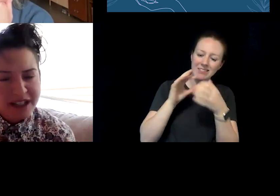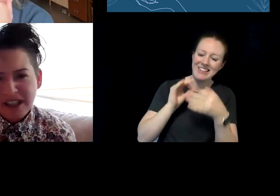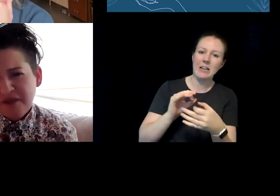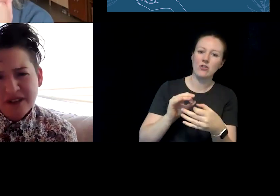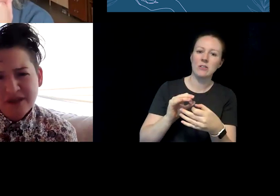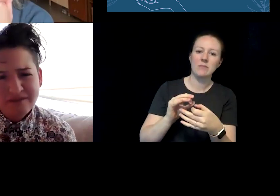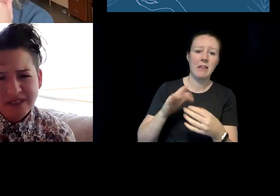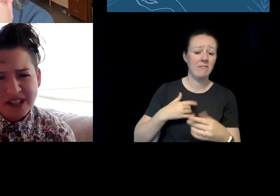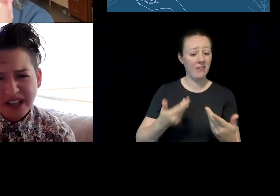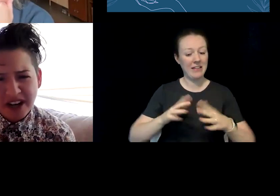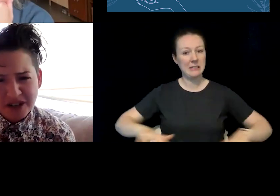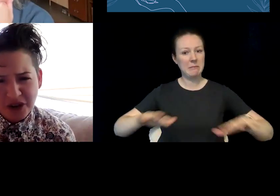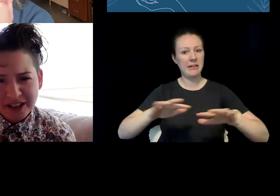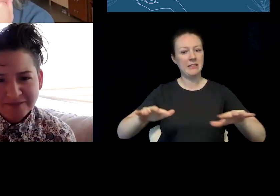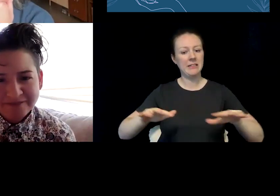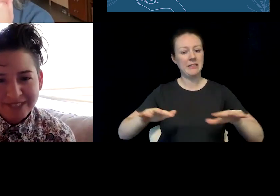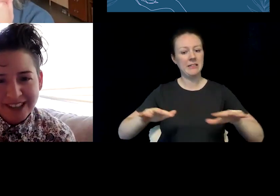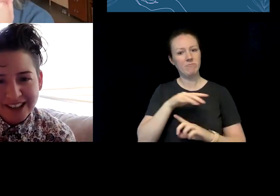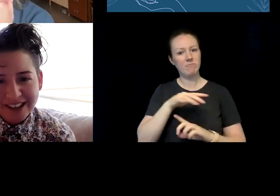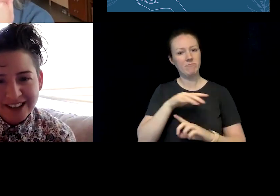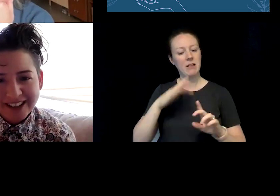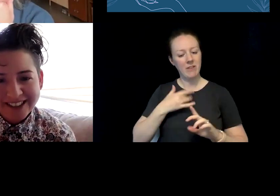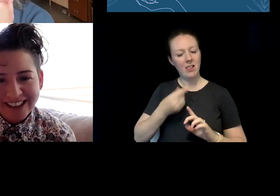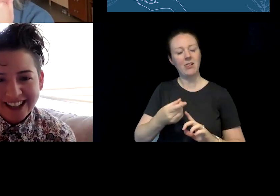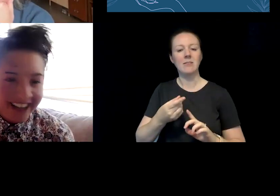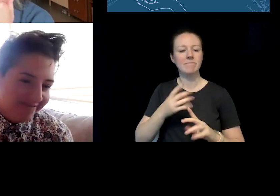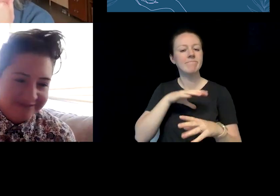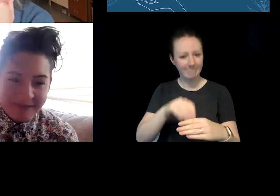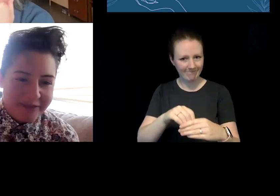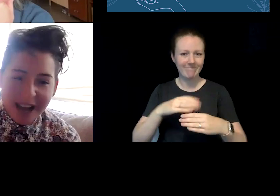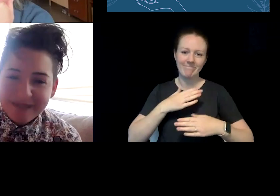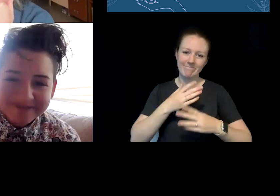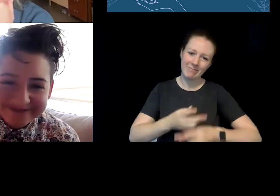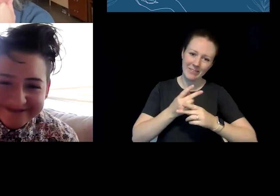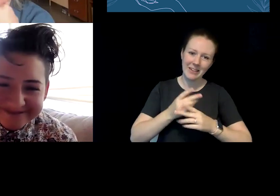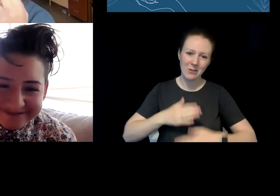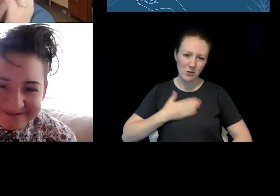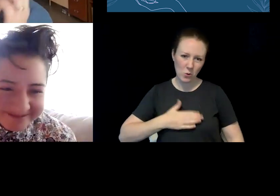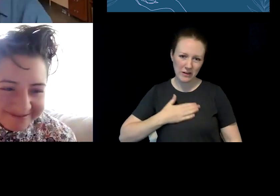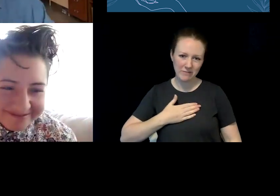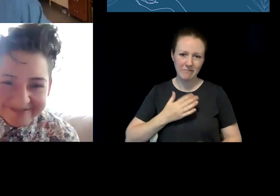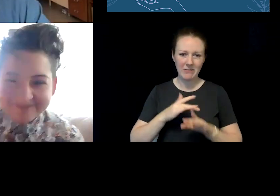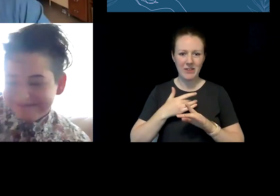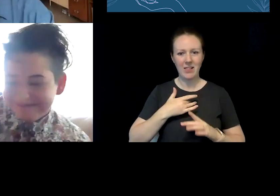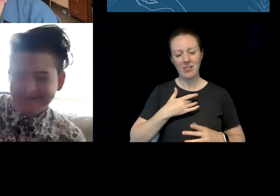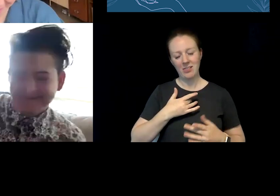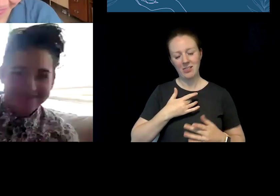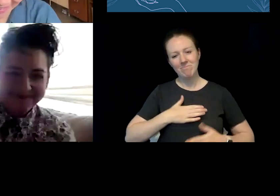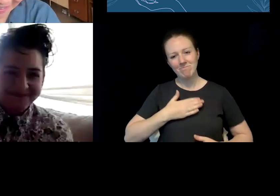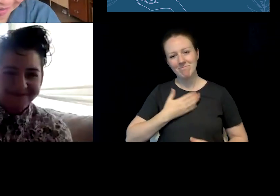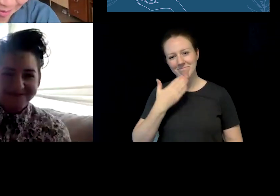are the spaces that I feel there's care and joy in them. And yeah, they make me happy. That's